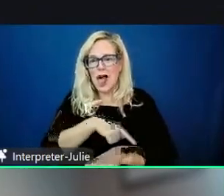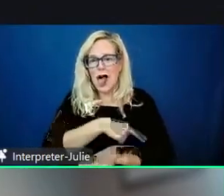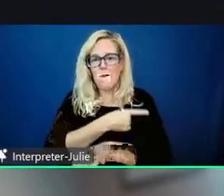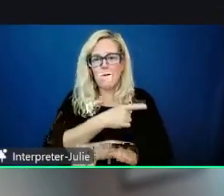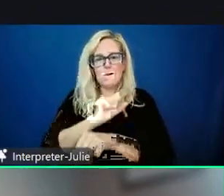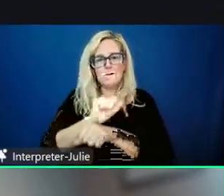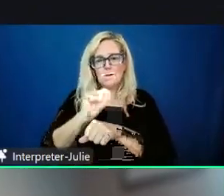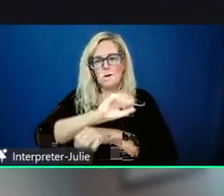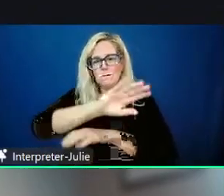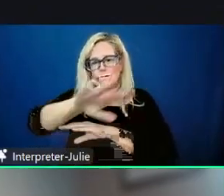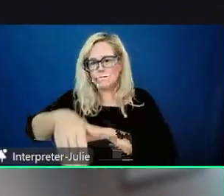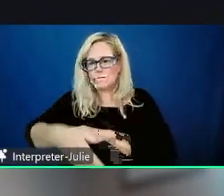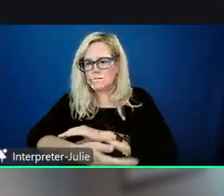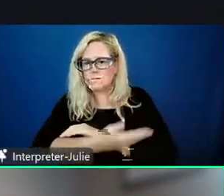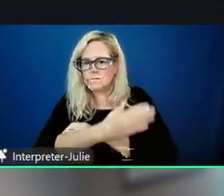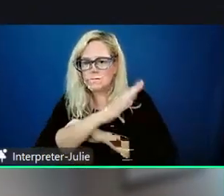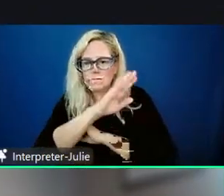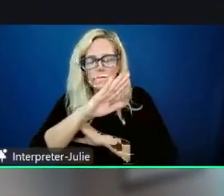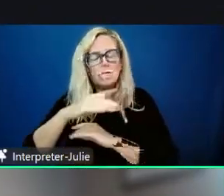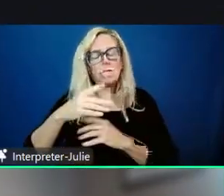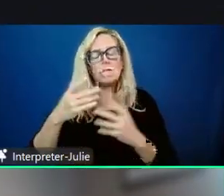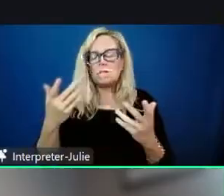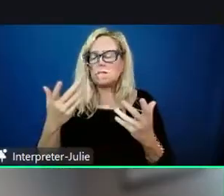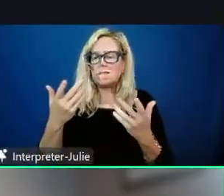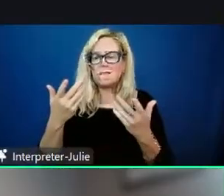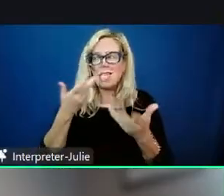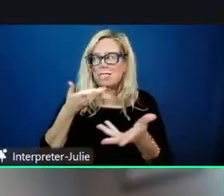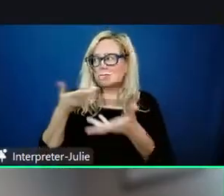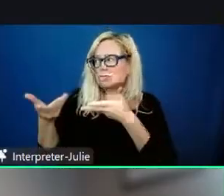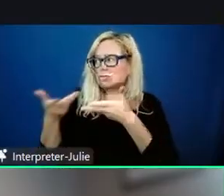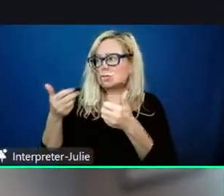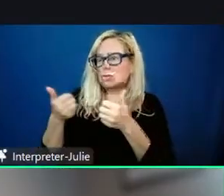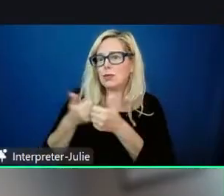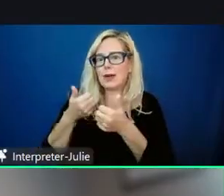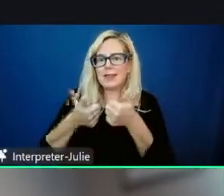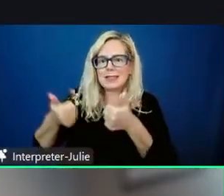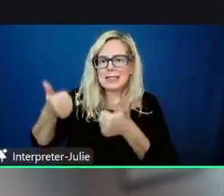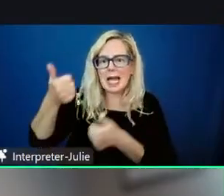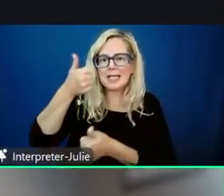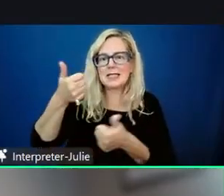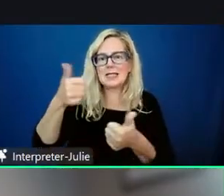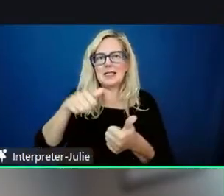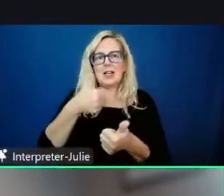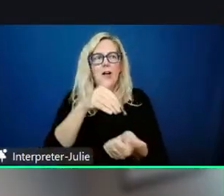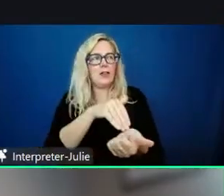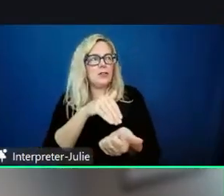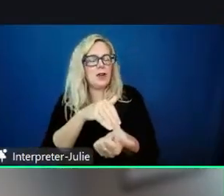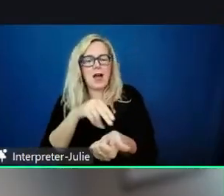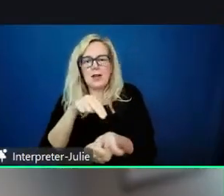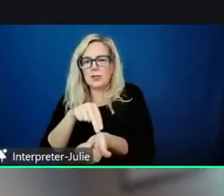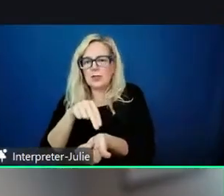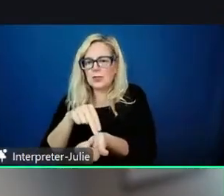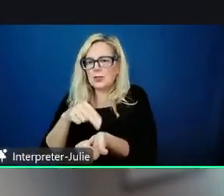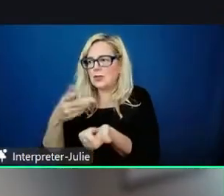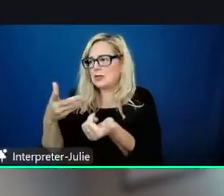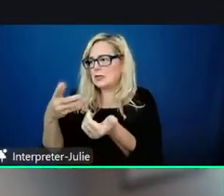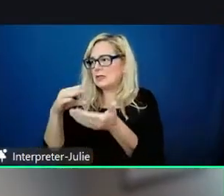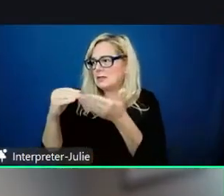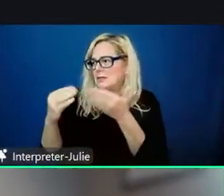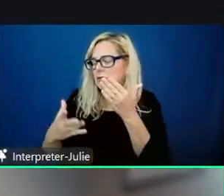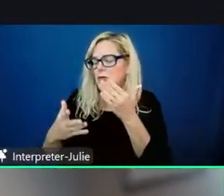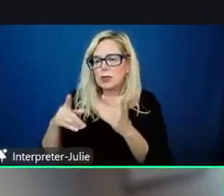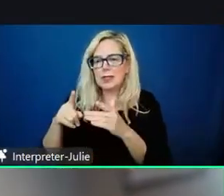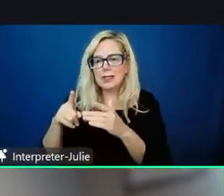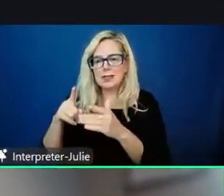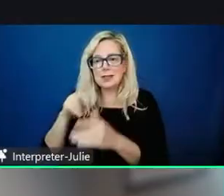different people. There are attendings, residents, fellows, nurses, other health professionals, students, and of